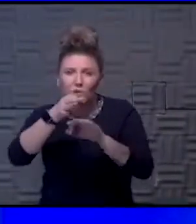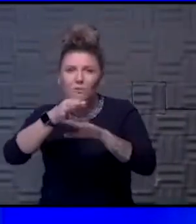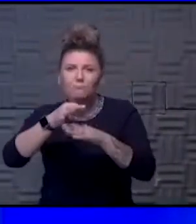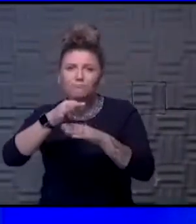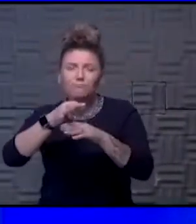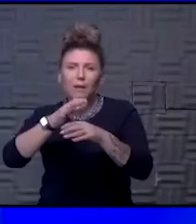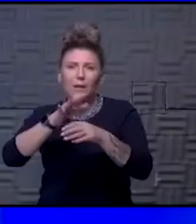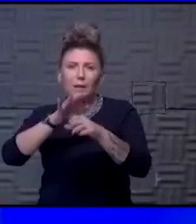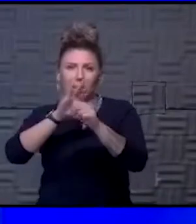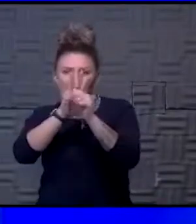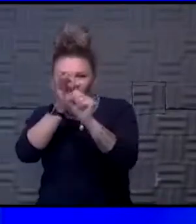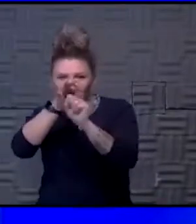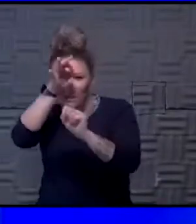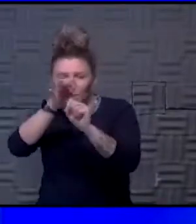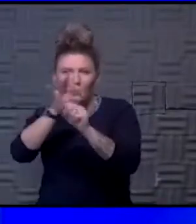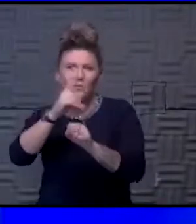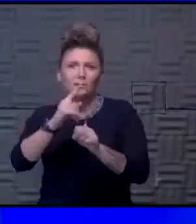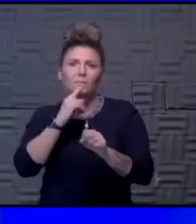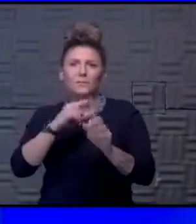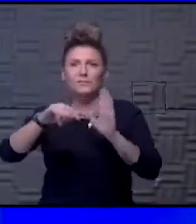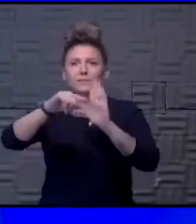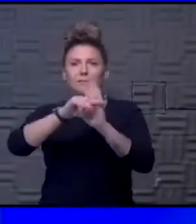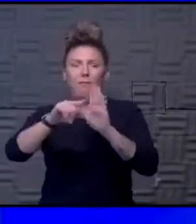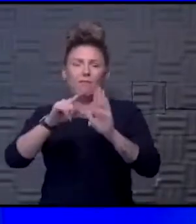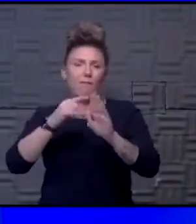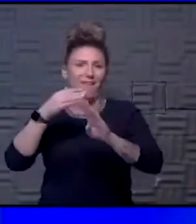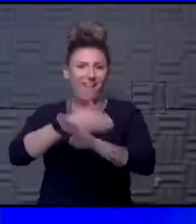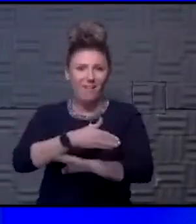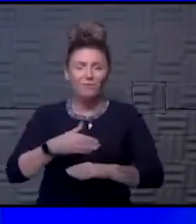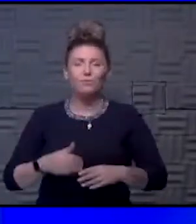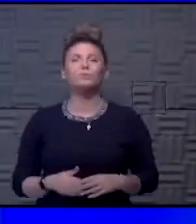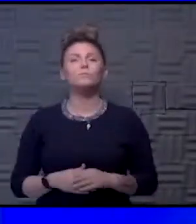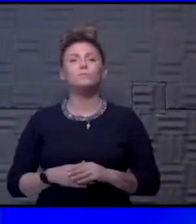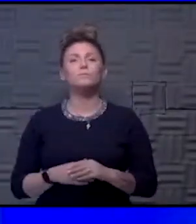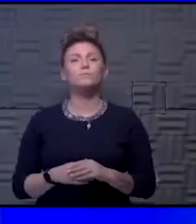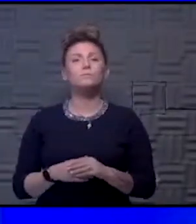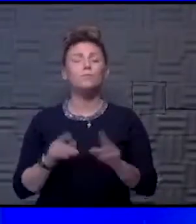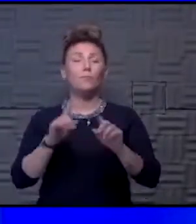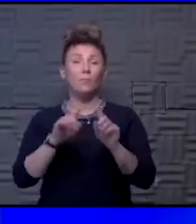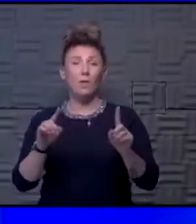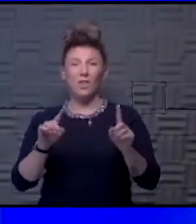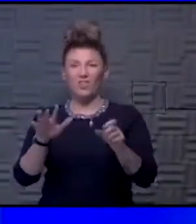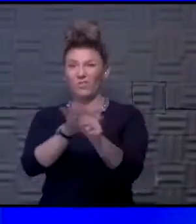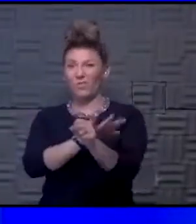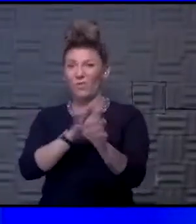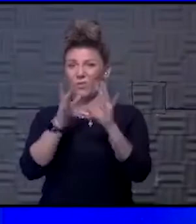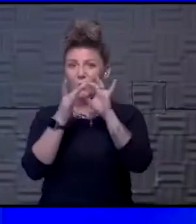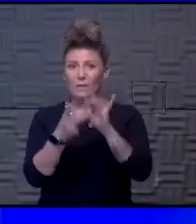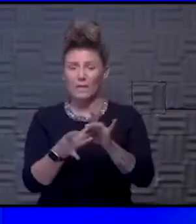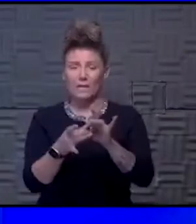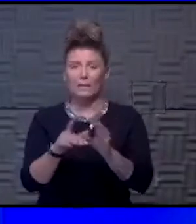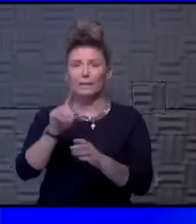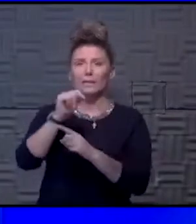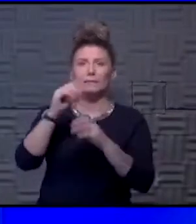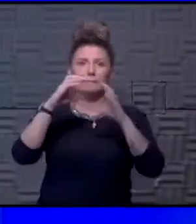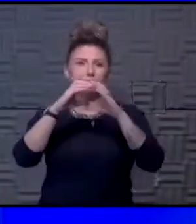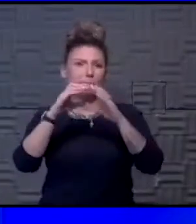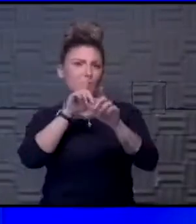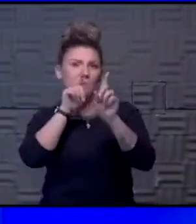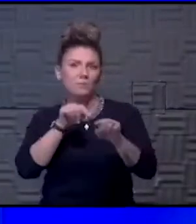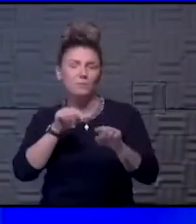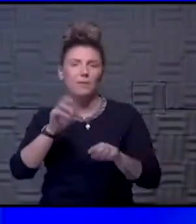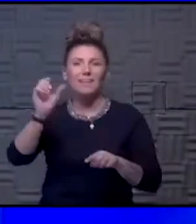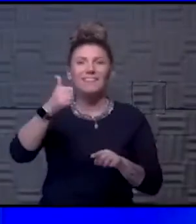make antibodies to spike after the vaccine. But again, we still don't know fully about the T-cell response, the